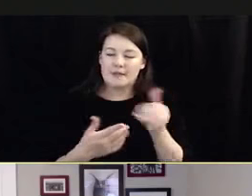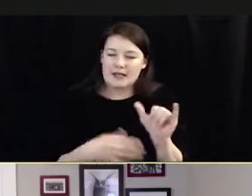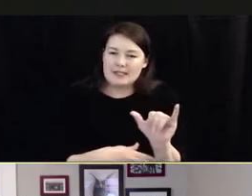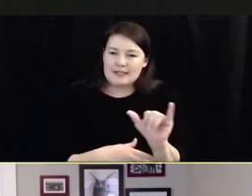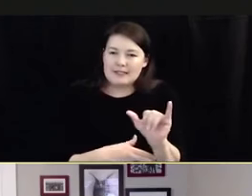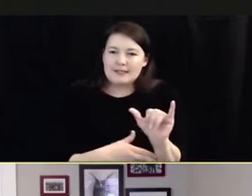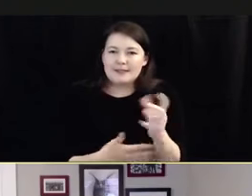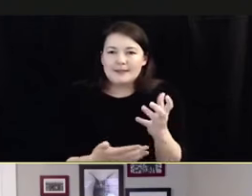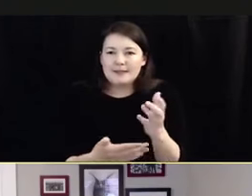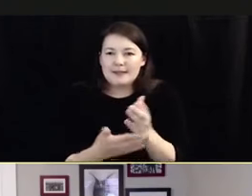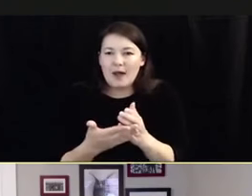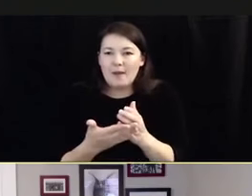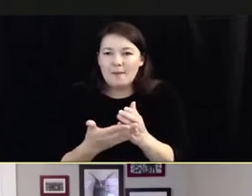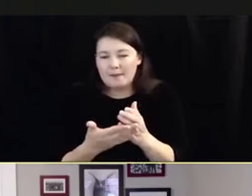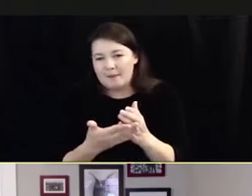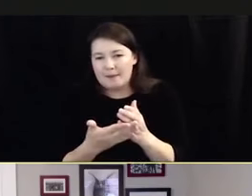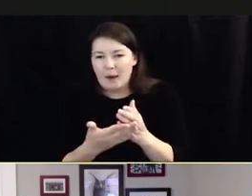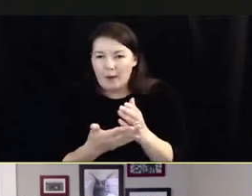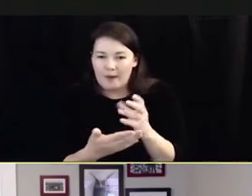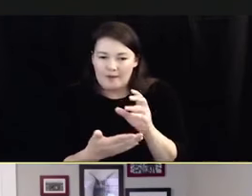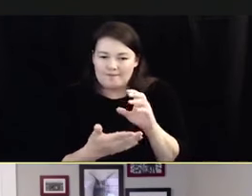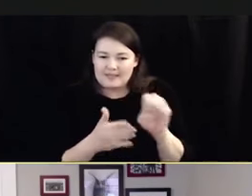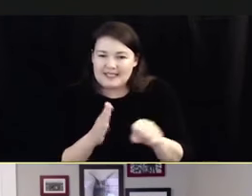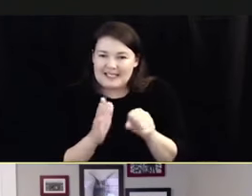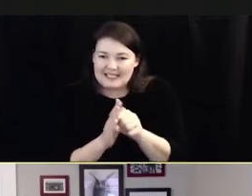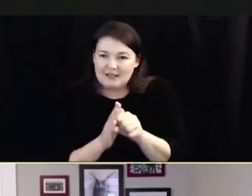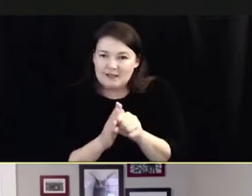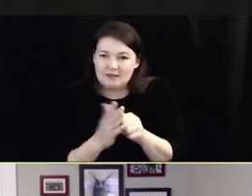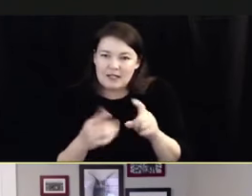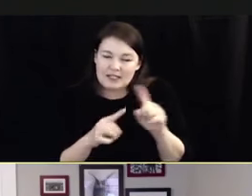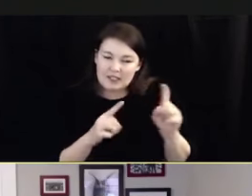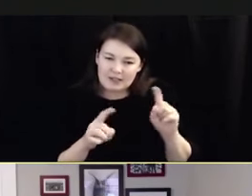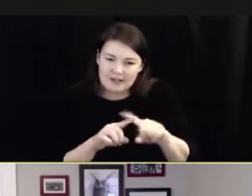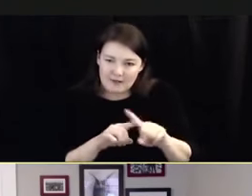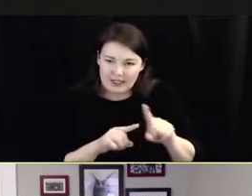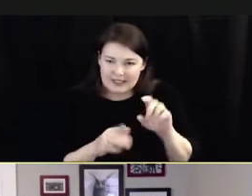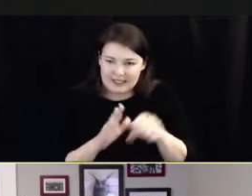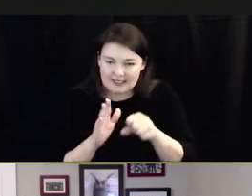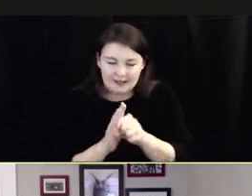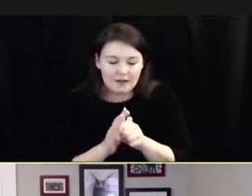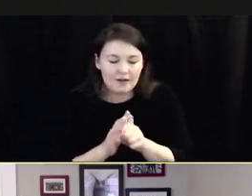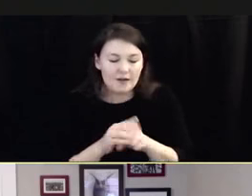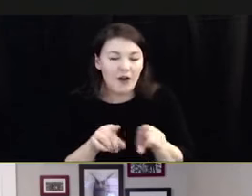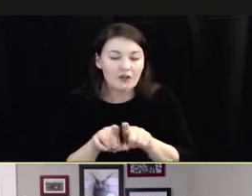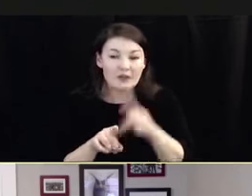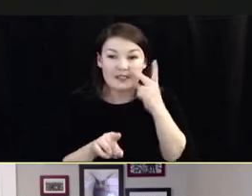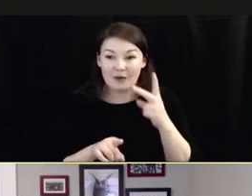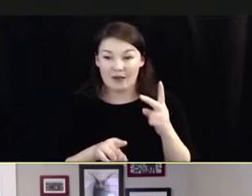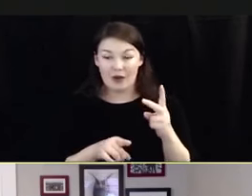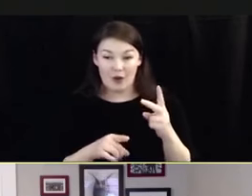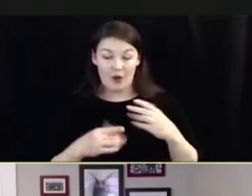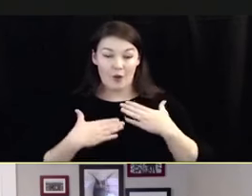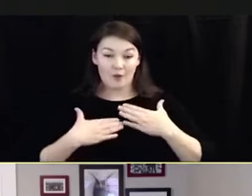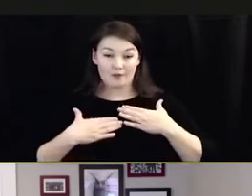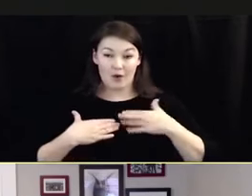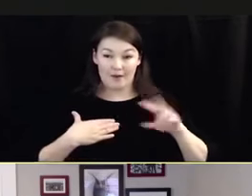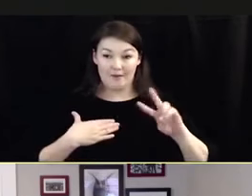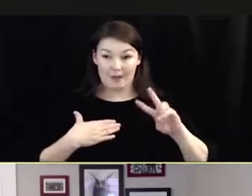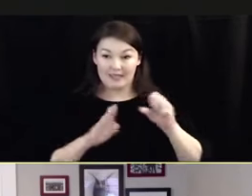on here. And we see that with other respiratory viruses as well, right? We see a flu season, another respiratory virus season. All of those